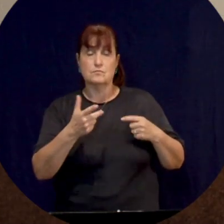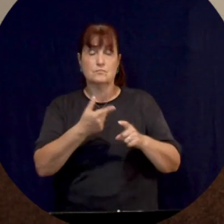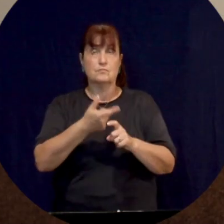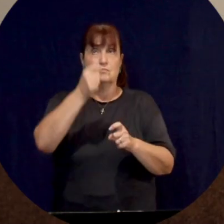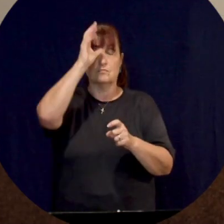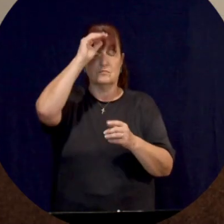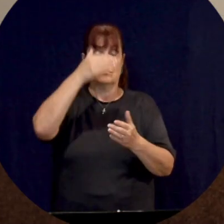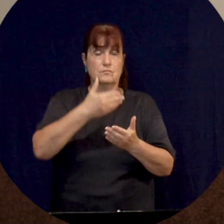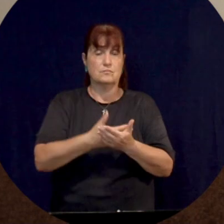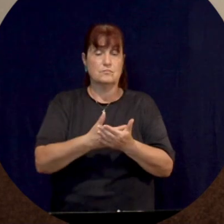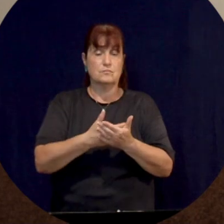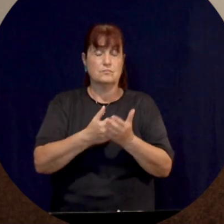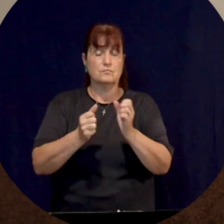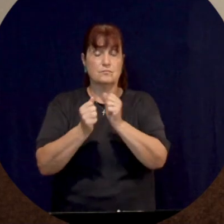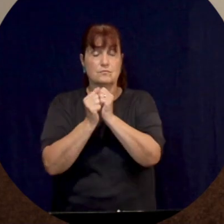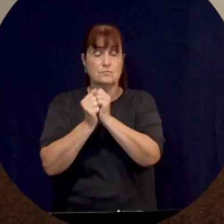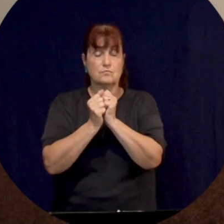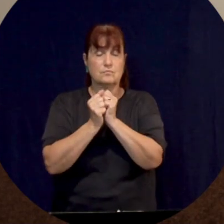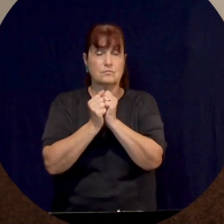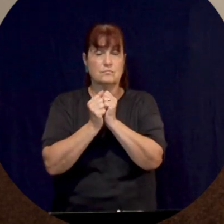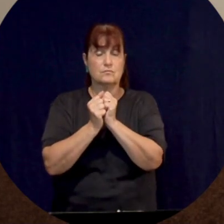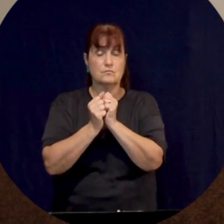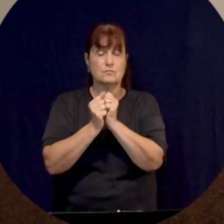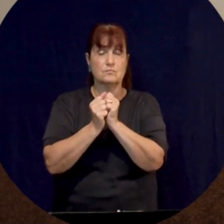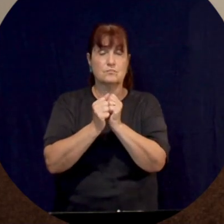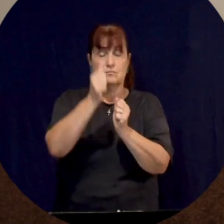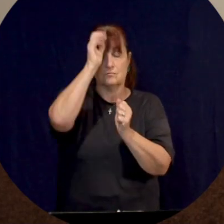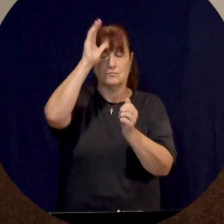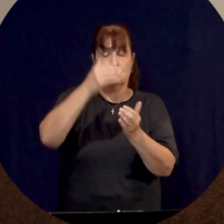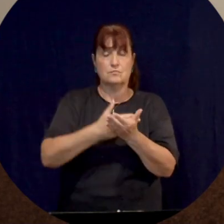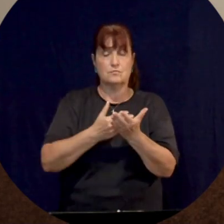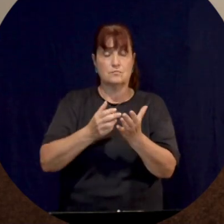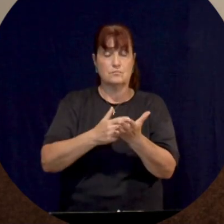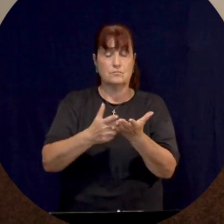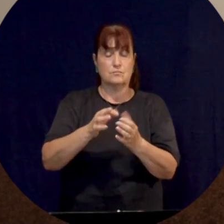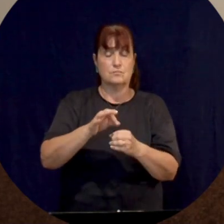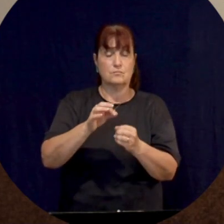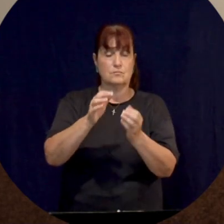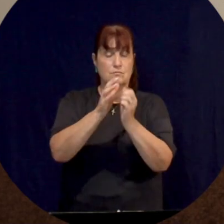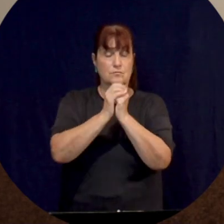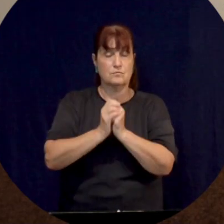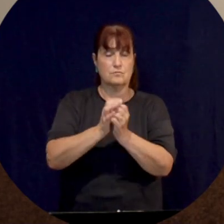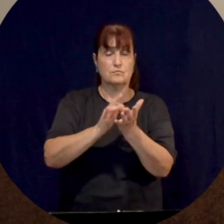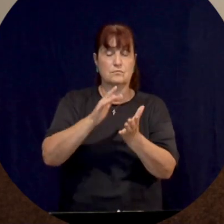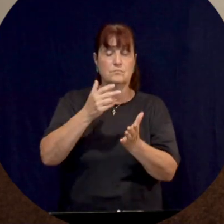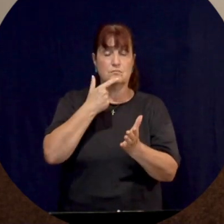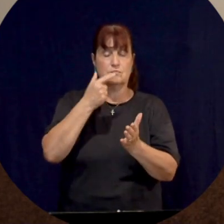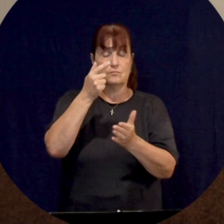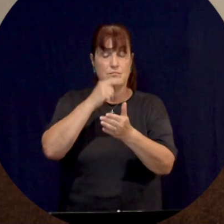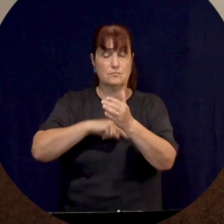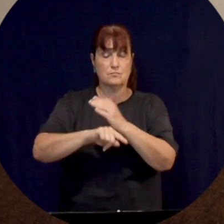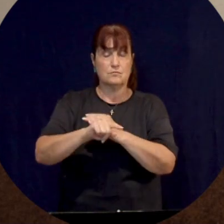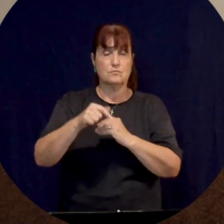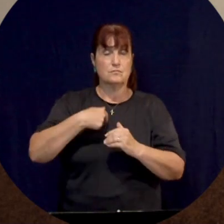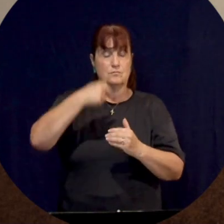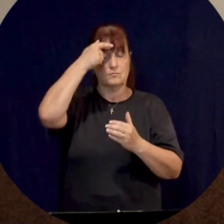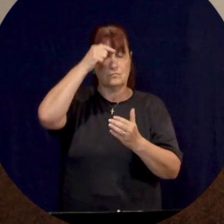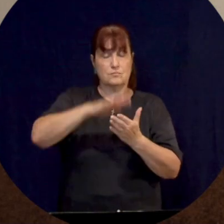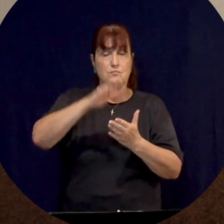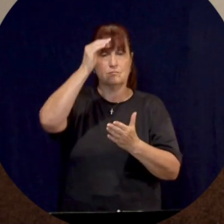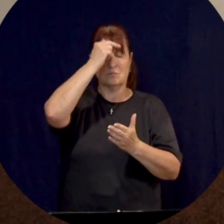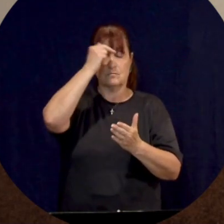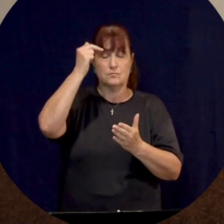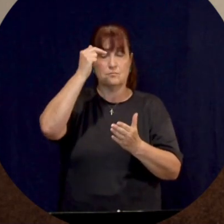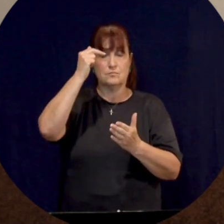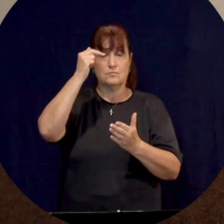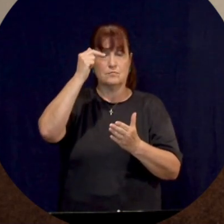the Father and the Son, who with the Father and the Son is adored and glorified, who has spoken through the prophets. I believe